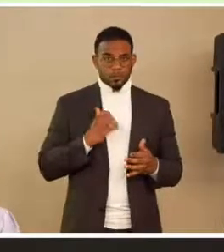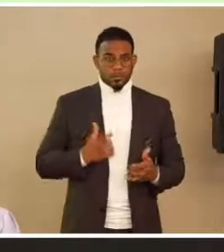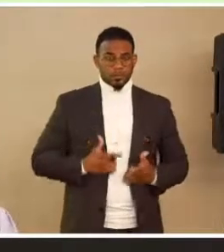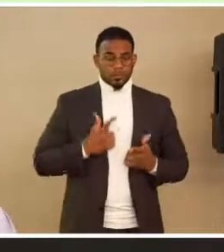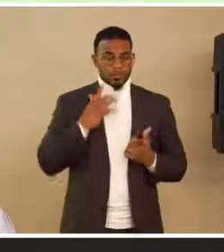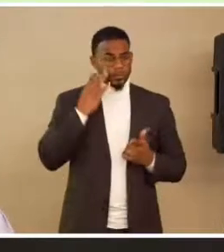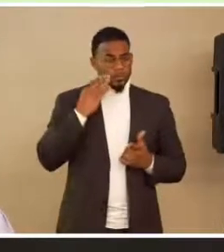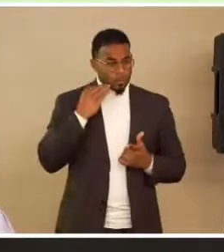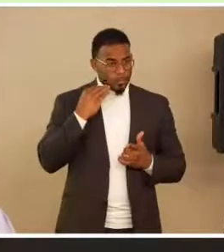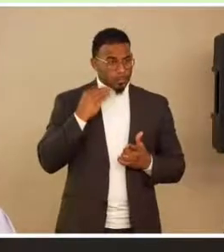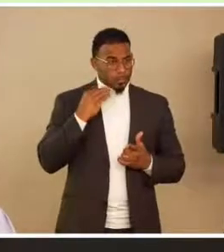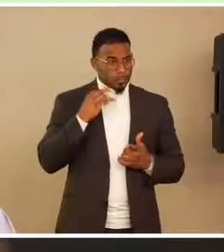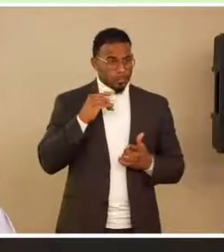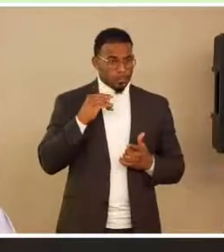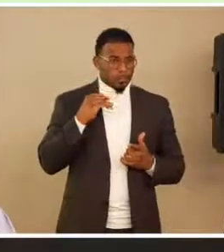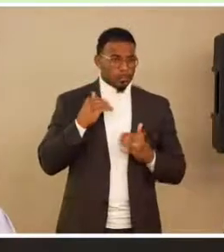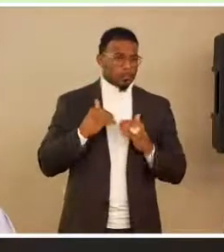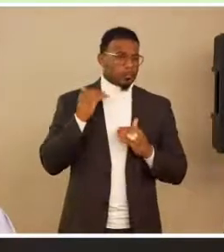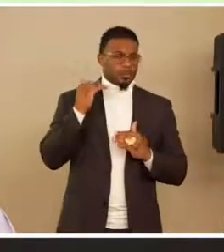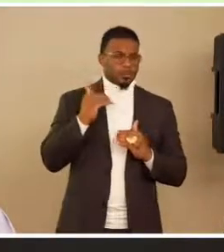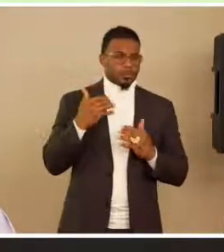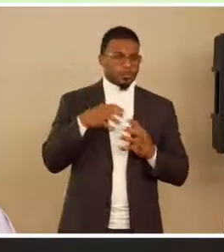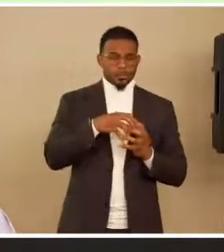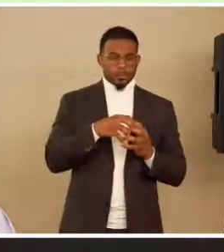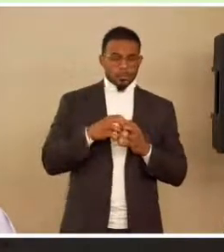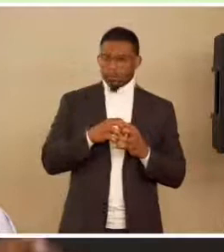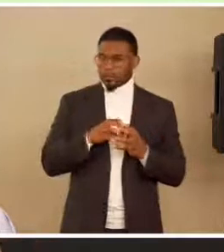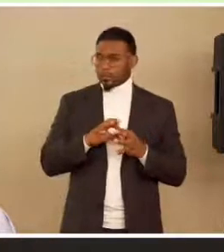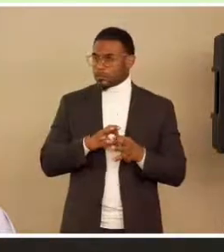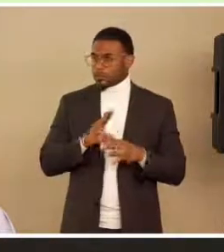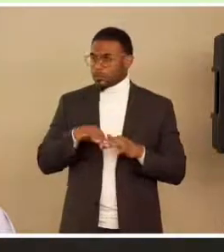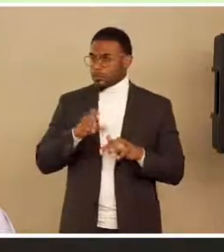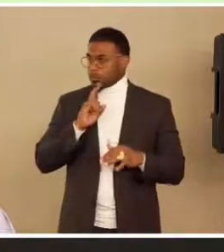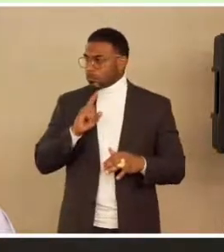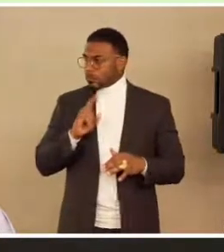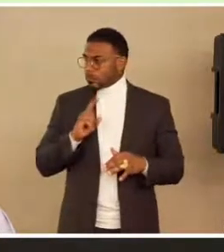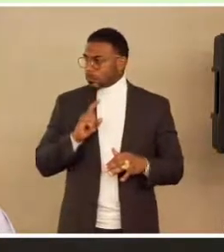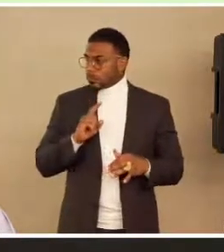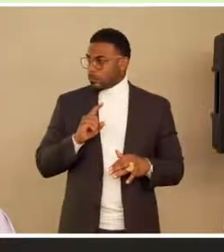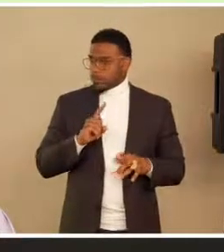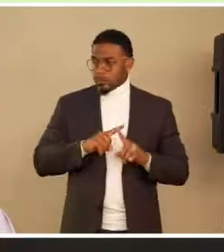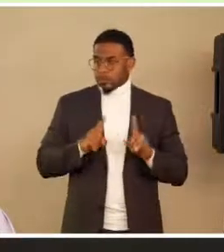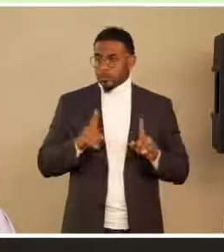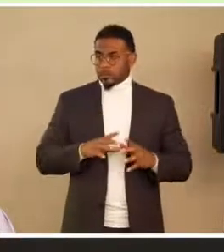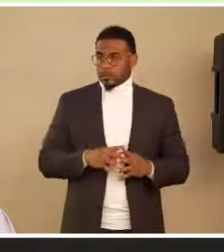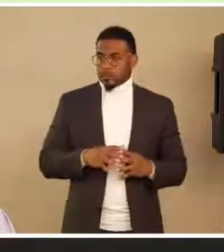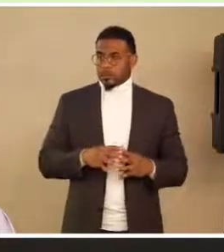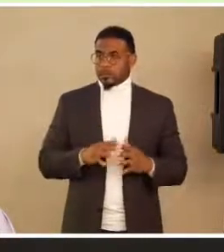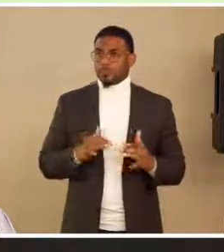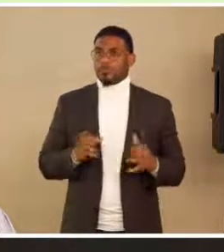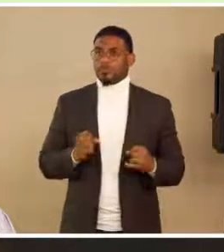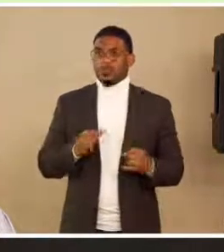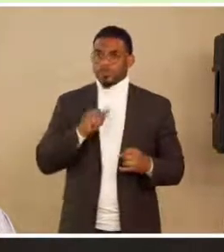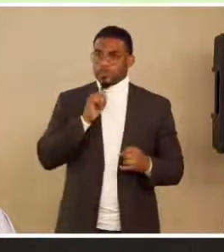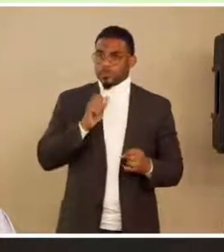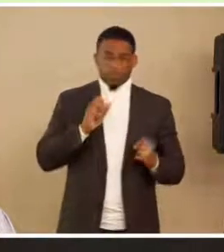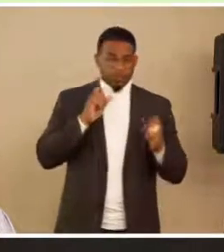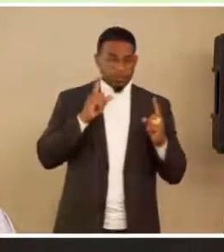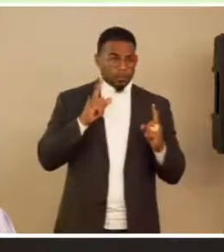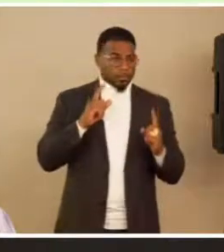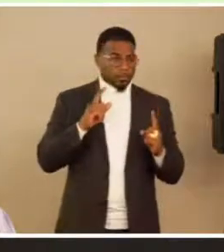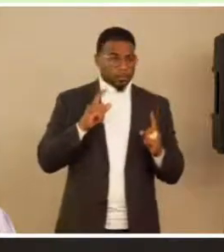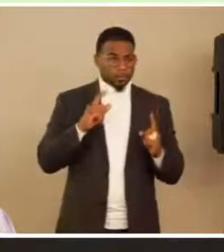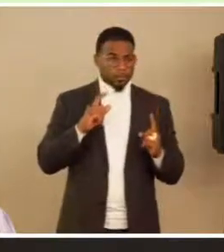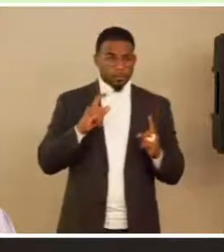lived experiences are far more interconnected than they are different. And so it's not